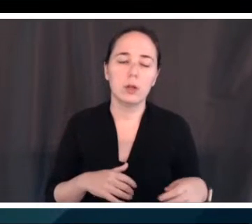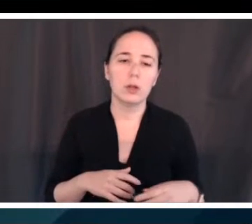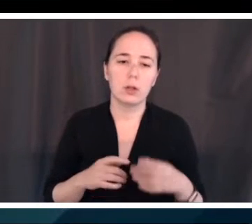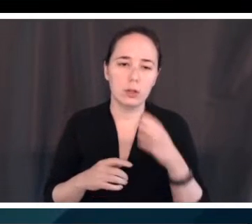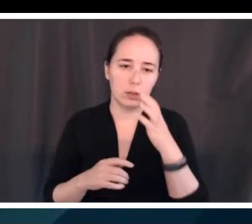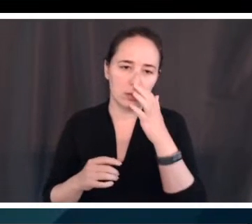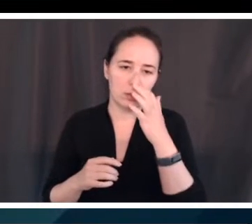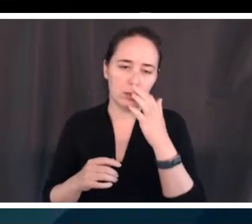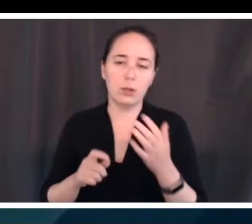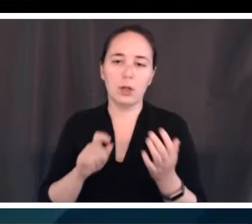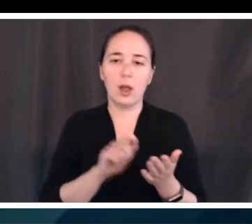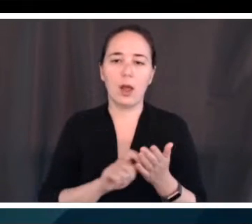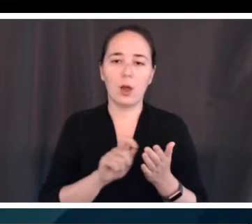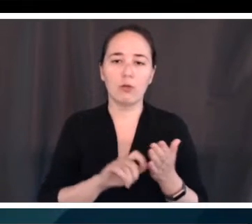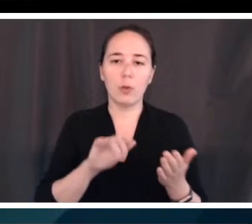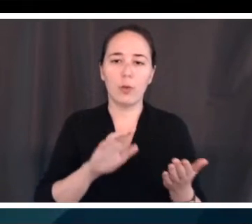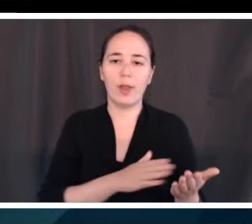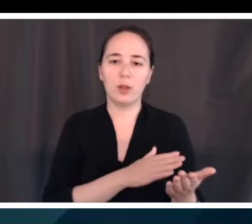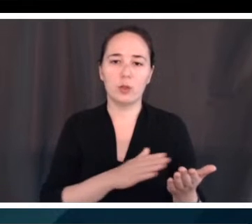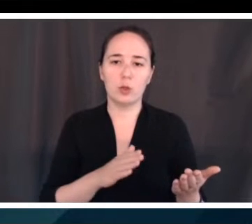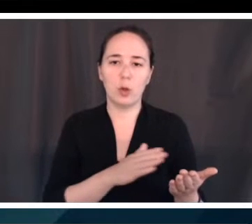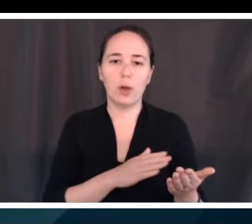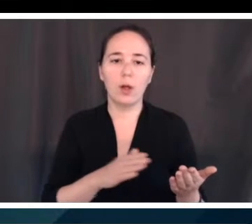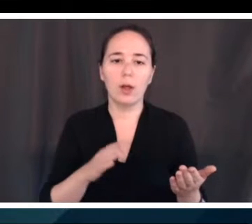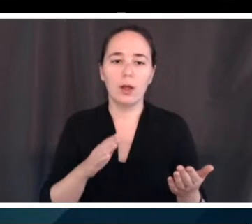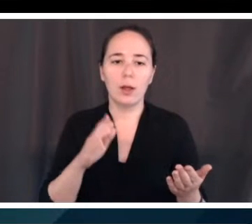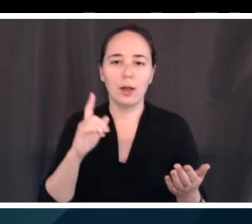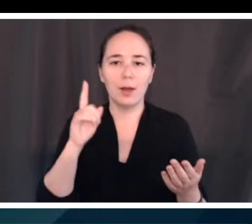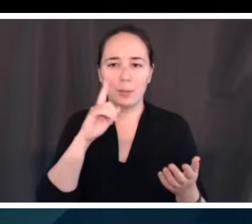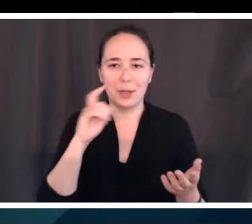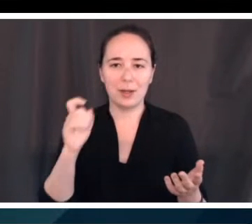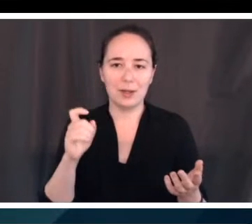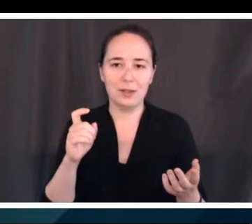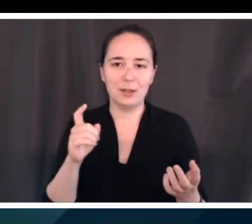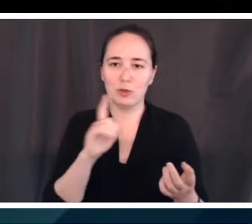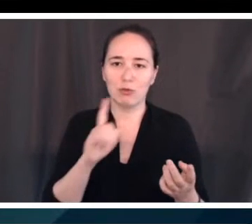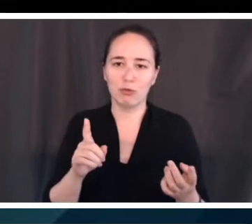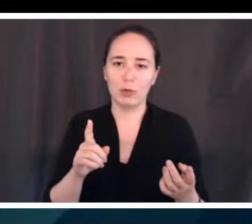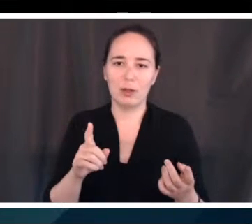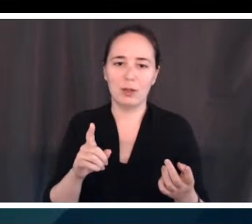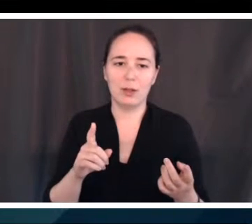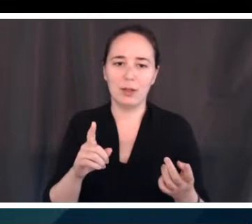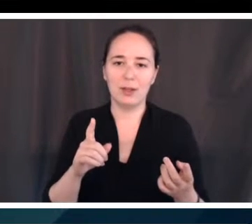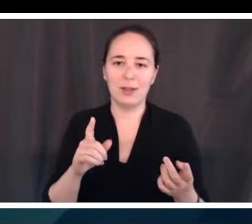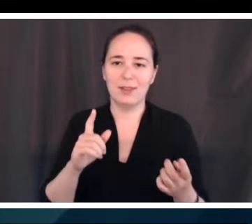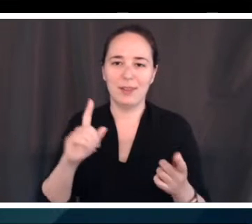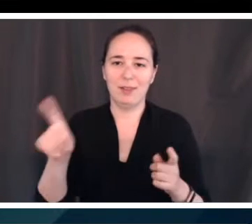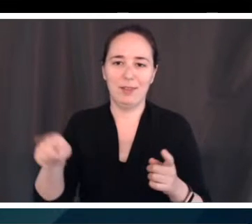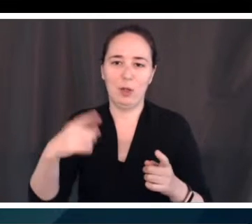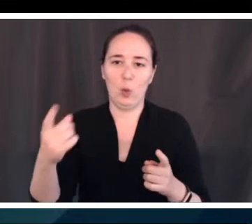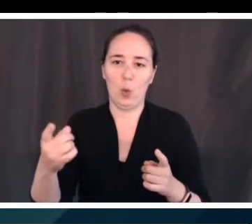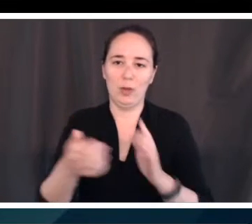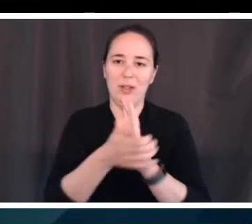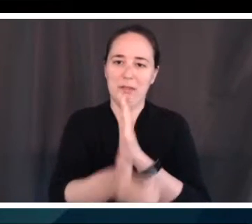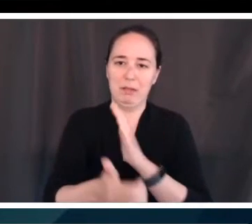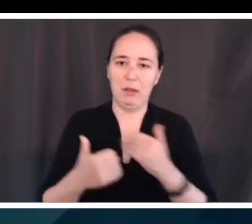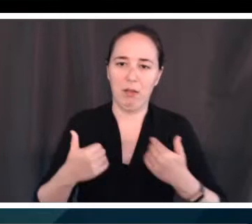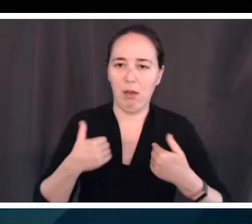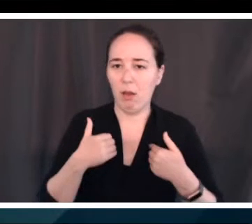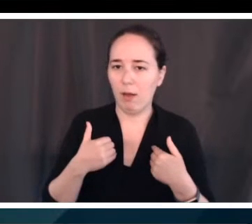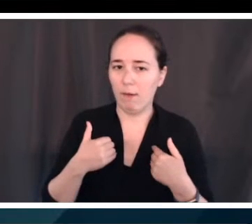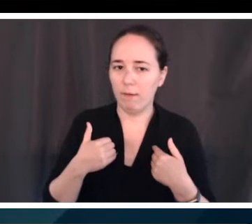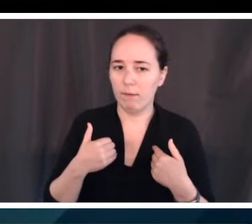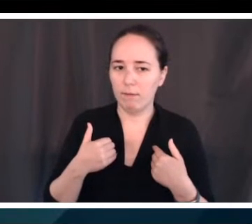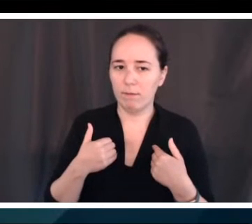because the only thing I've ever been good at as a human being is to